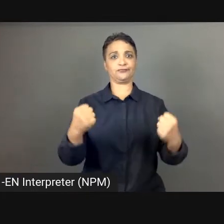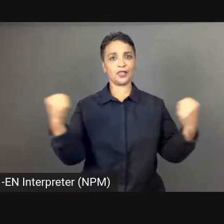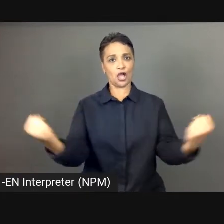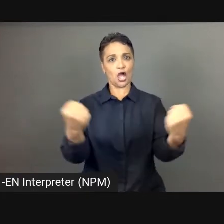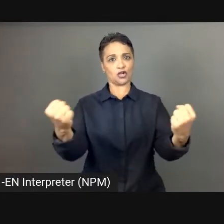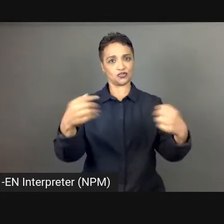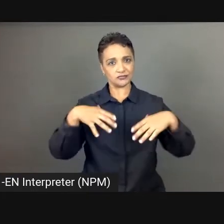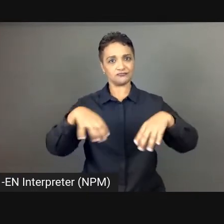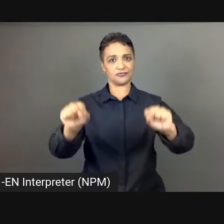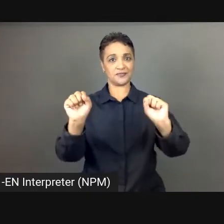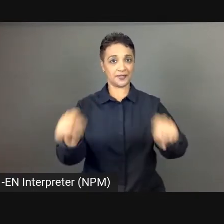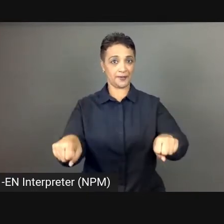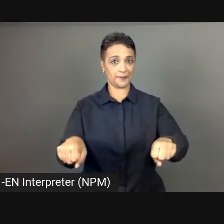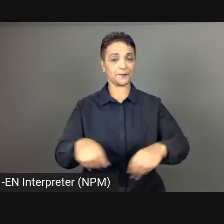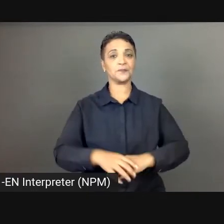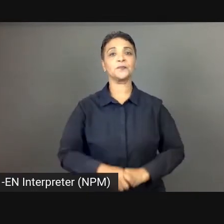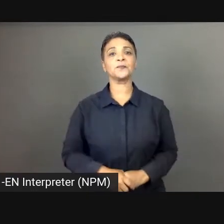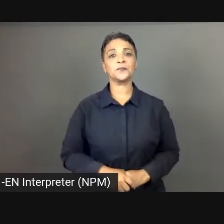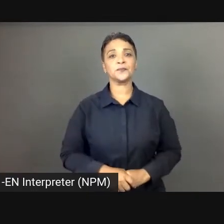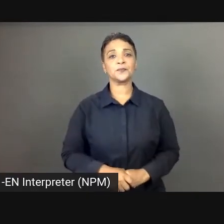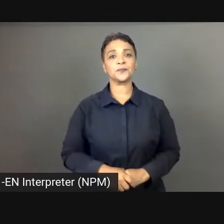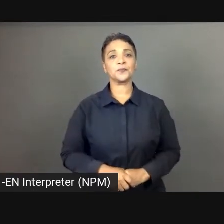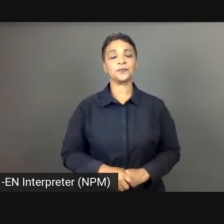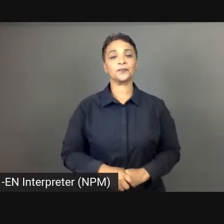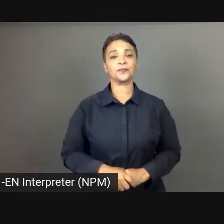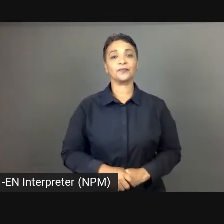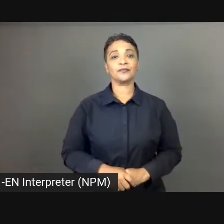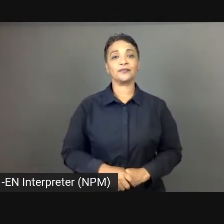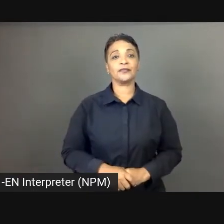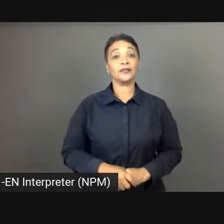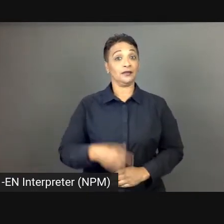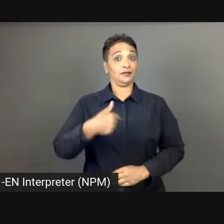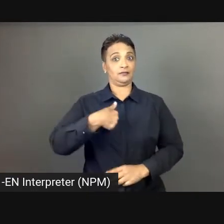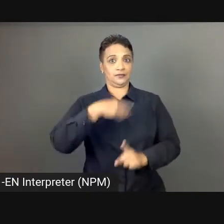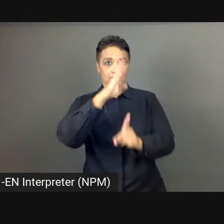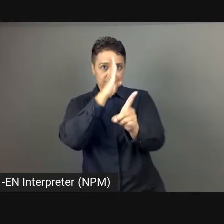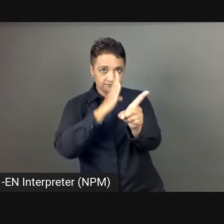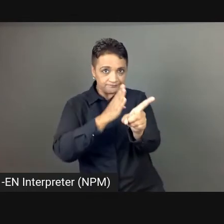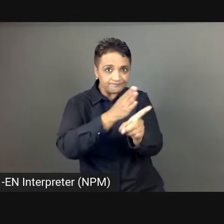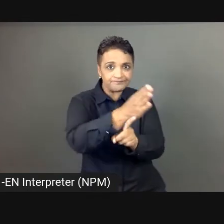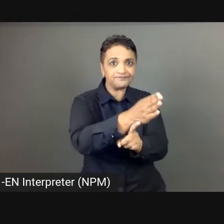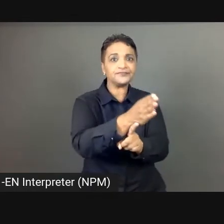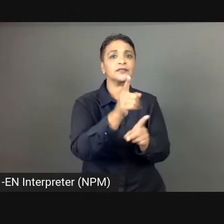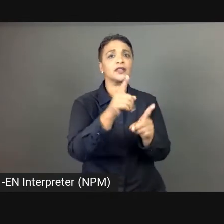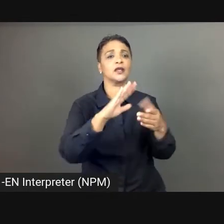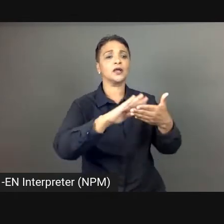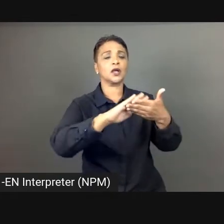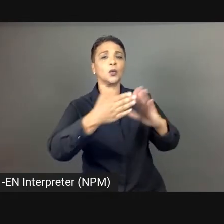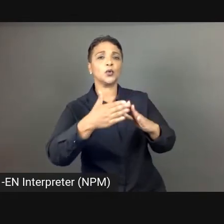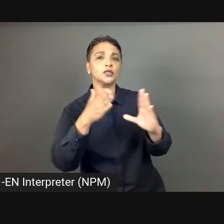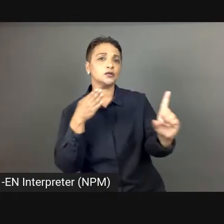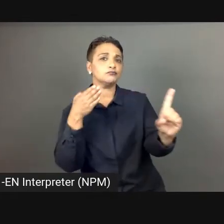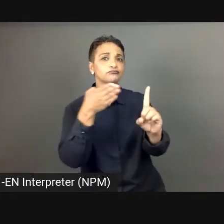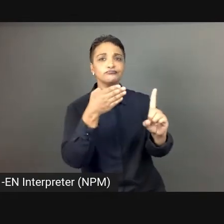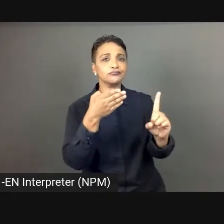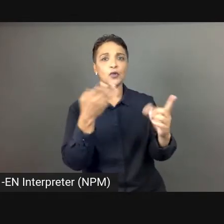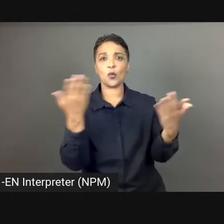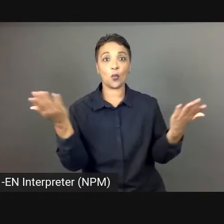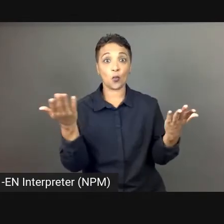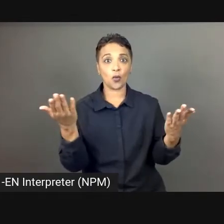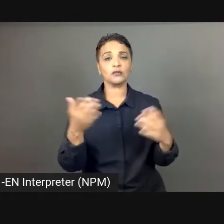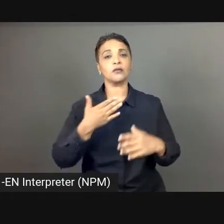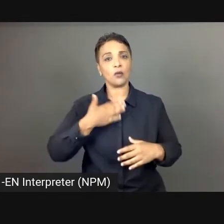The civil society resourcing work stream that I am involved in aims at leveraging